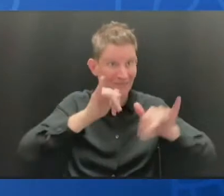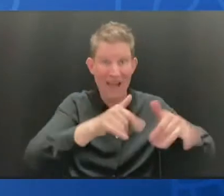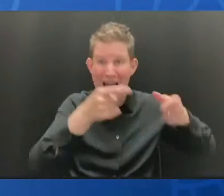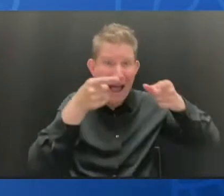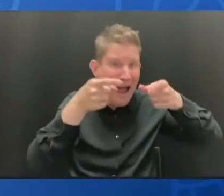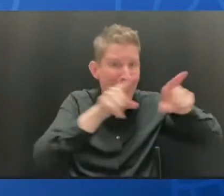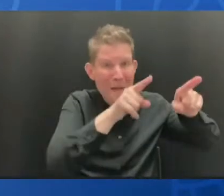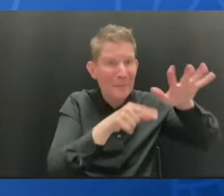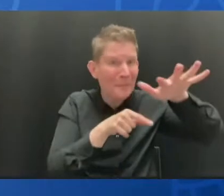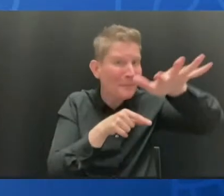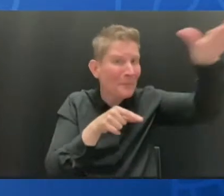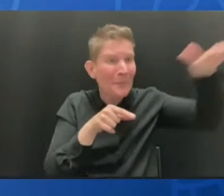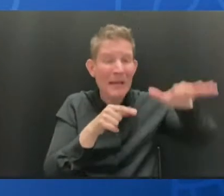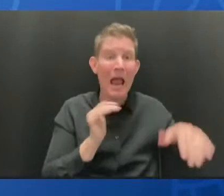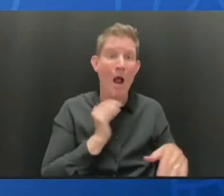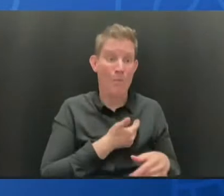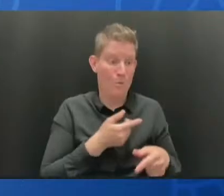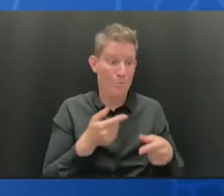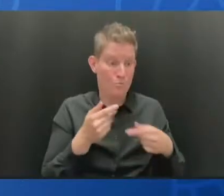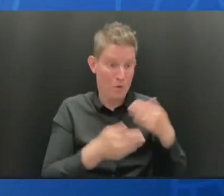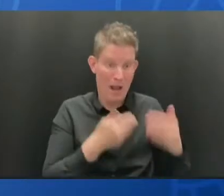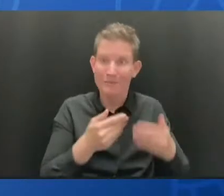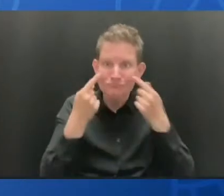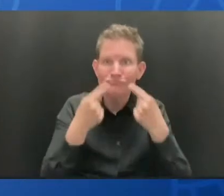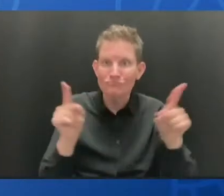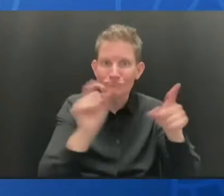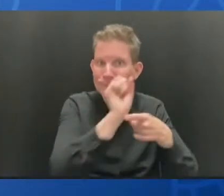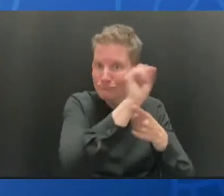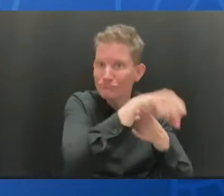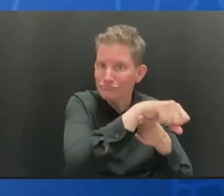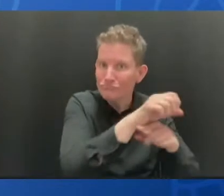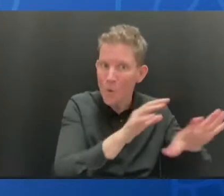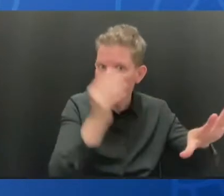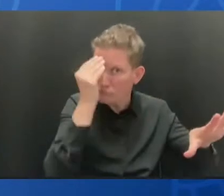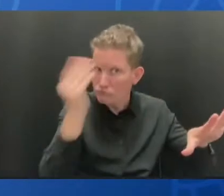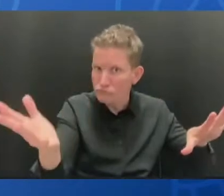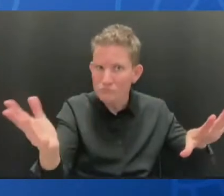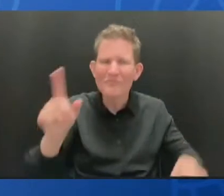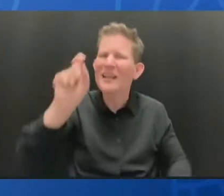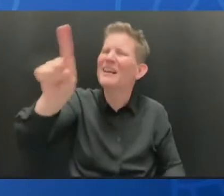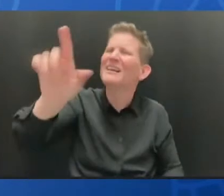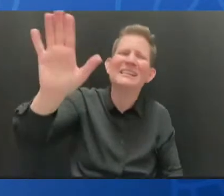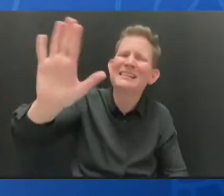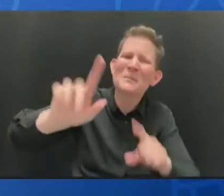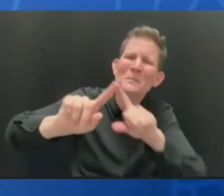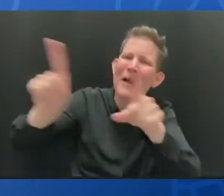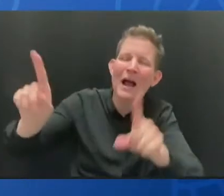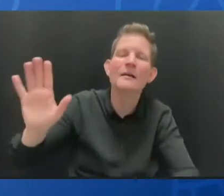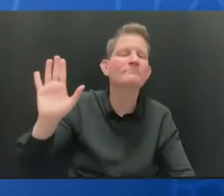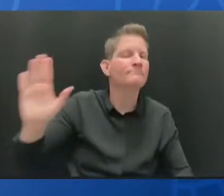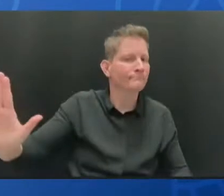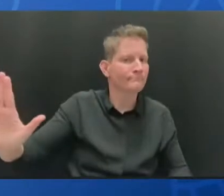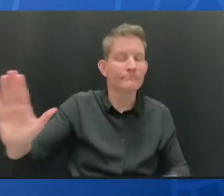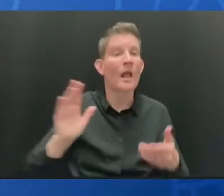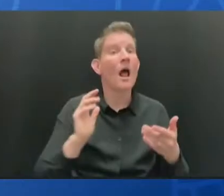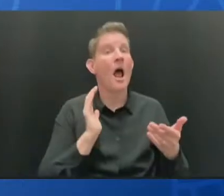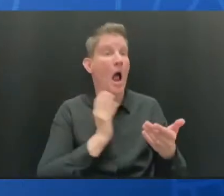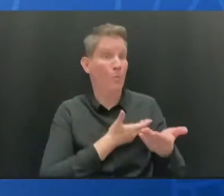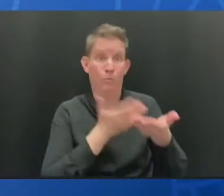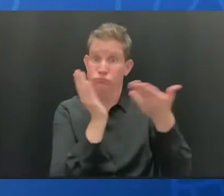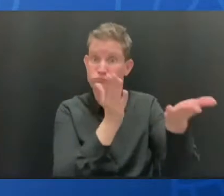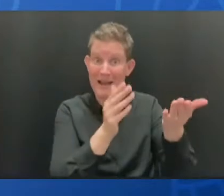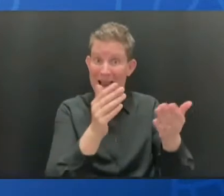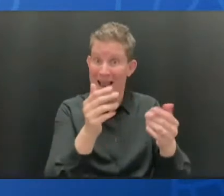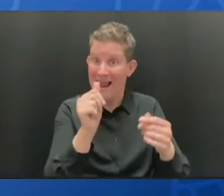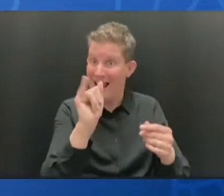was hindering the nature of aid to the Gazan people has been overcome. It clearly needs to expand. I